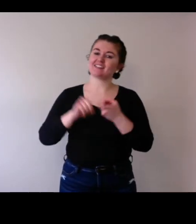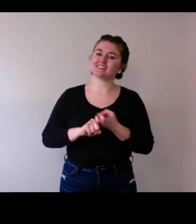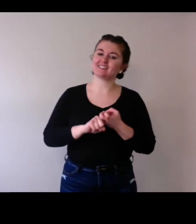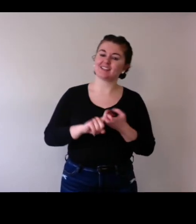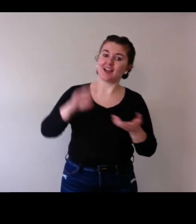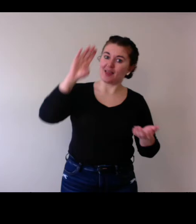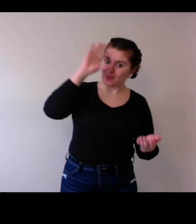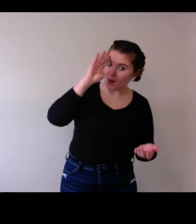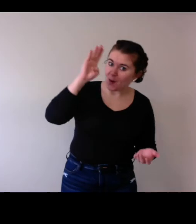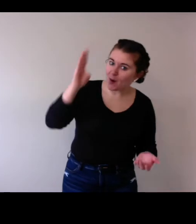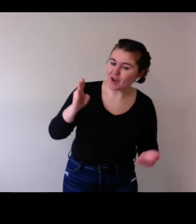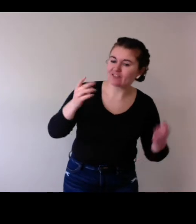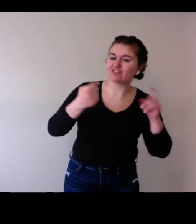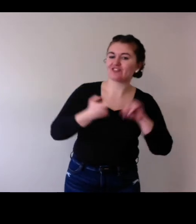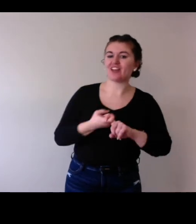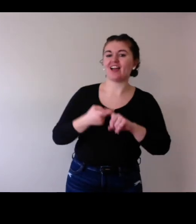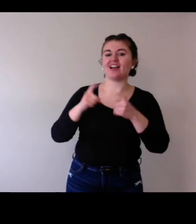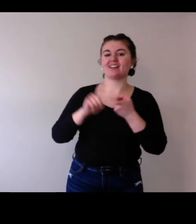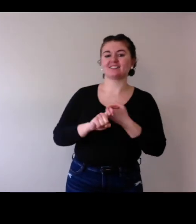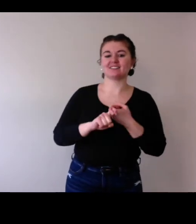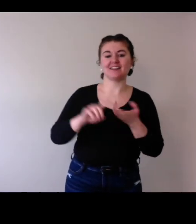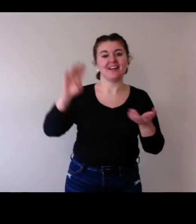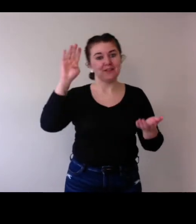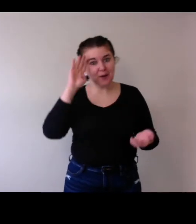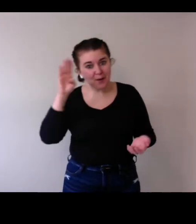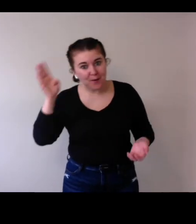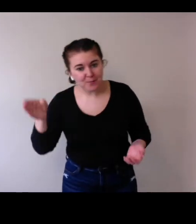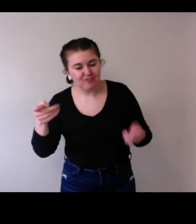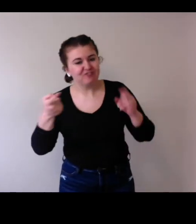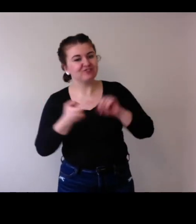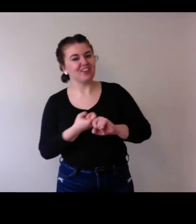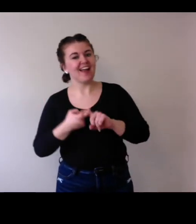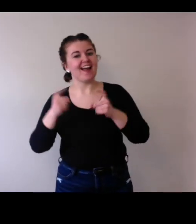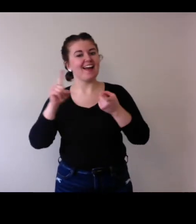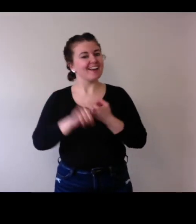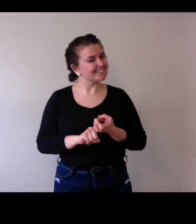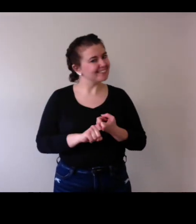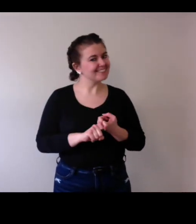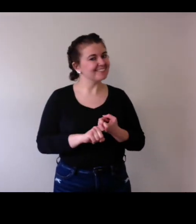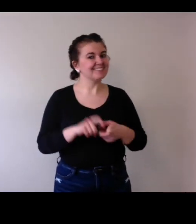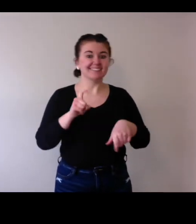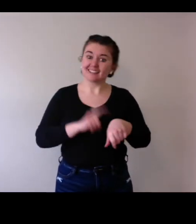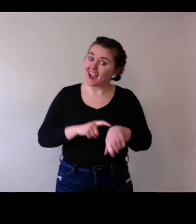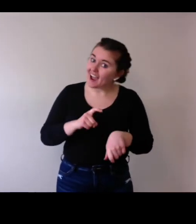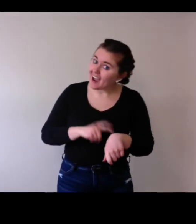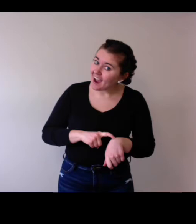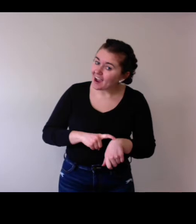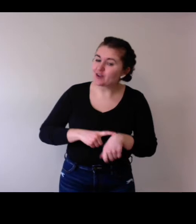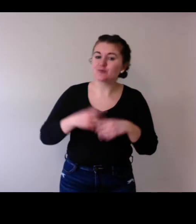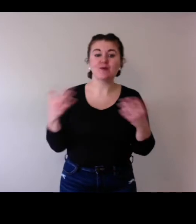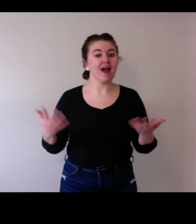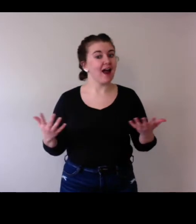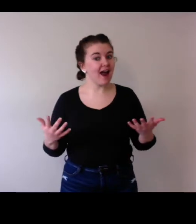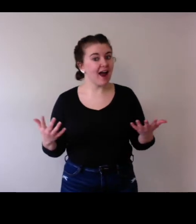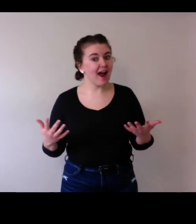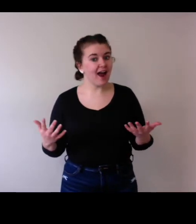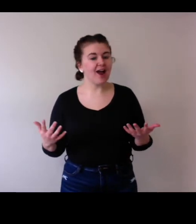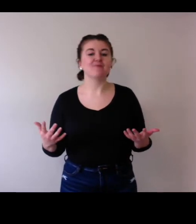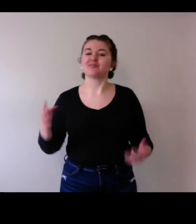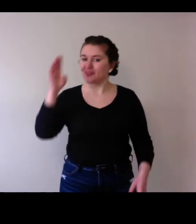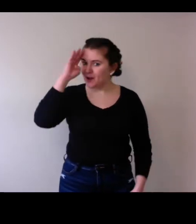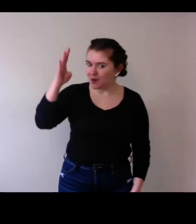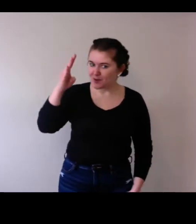Hello friends, hello friends, hello friends,